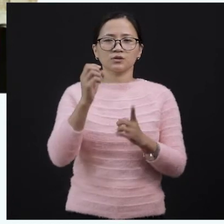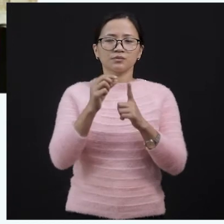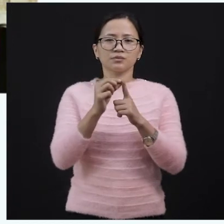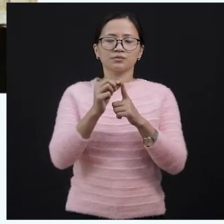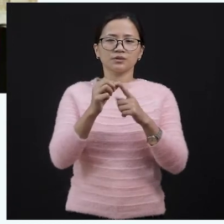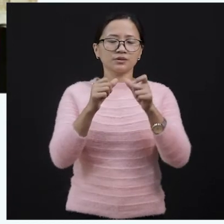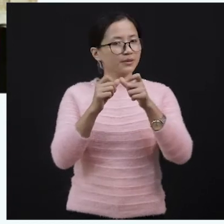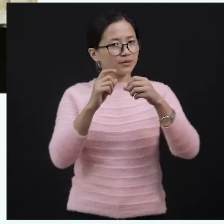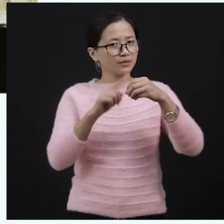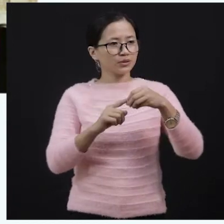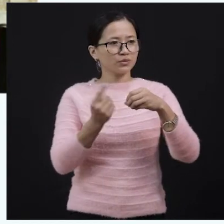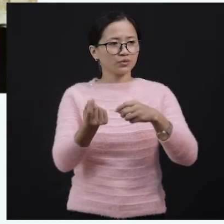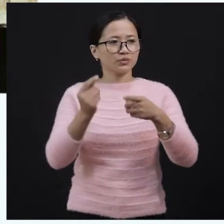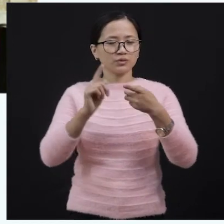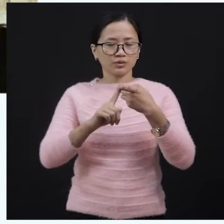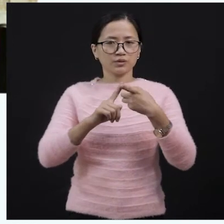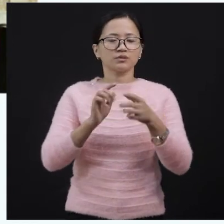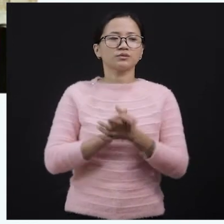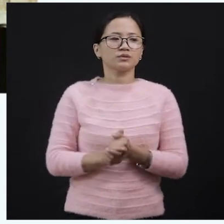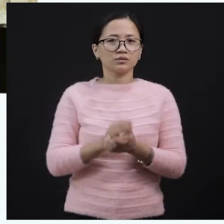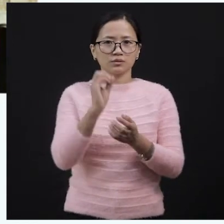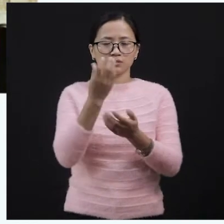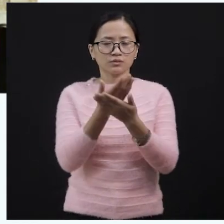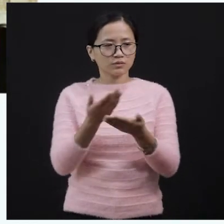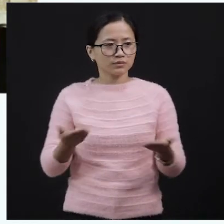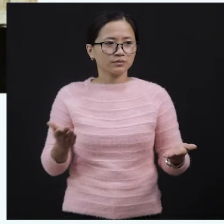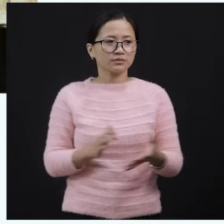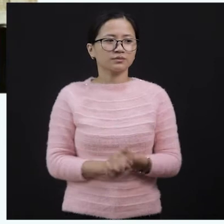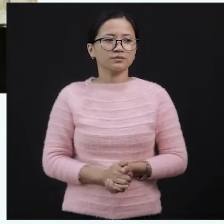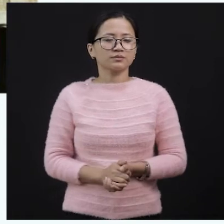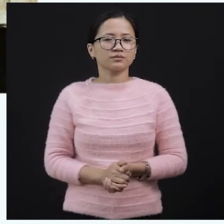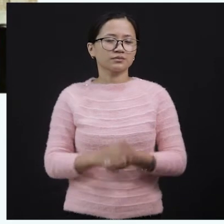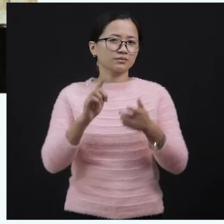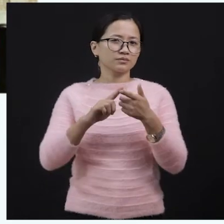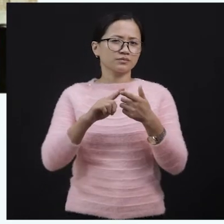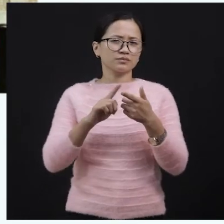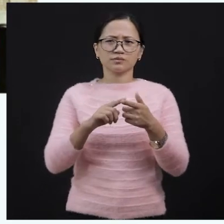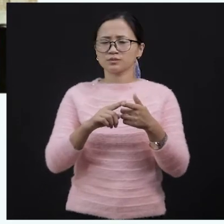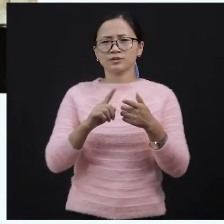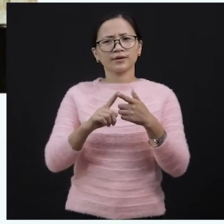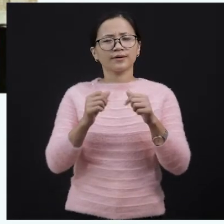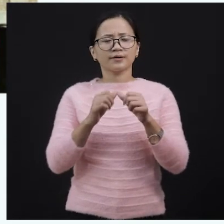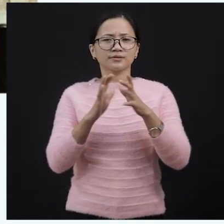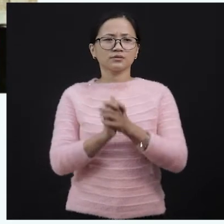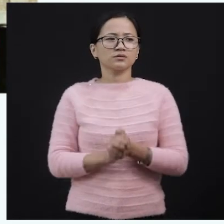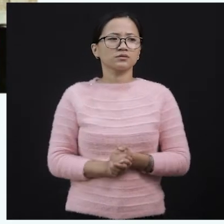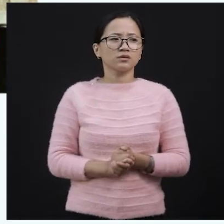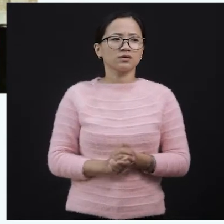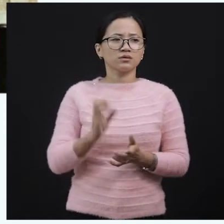opaque object. Opaque object. So let us, for activity, let us spell this together,